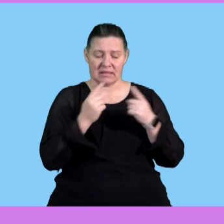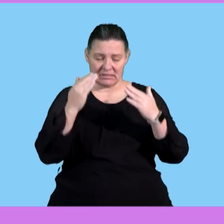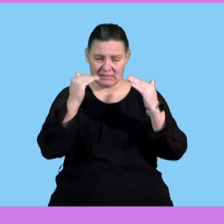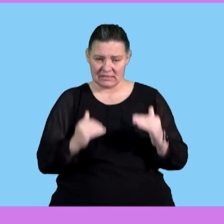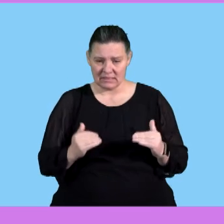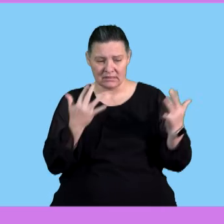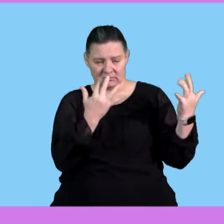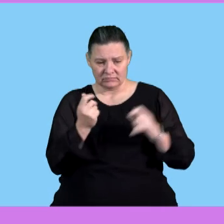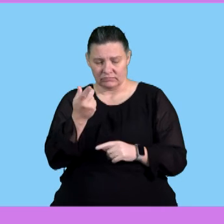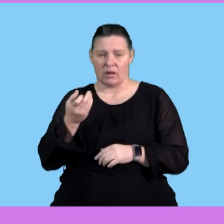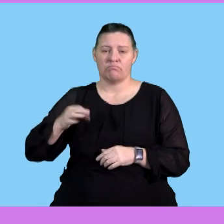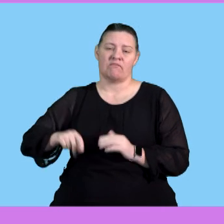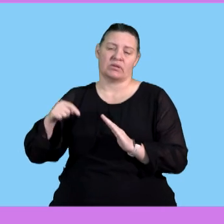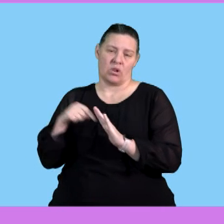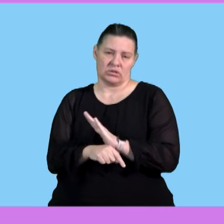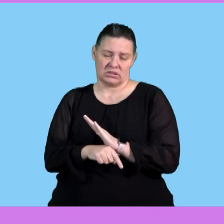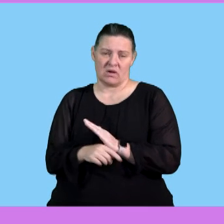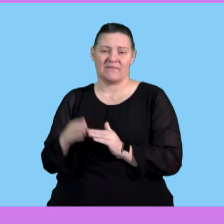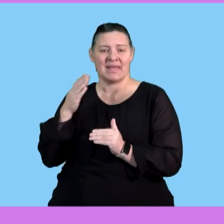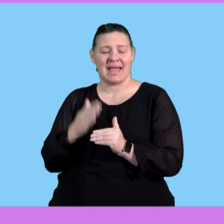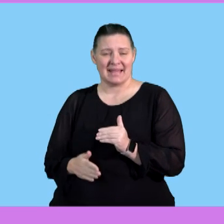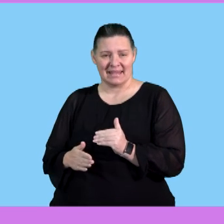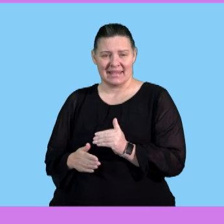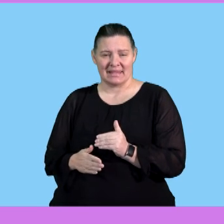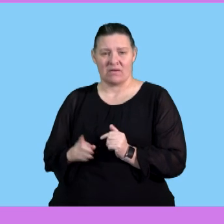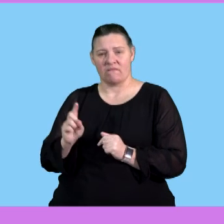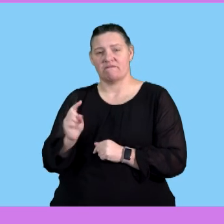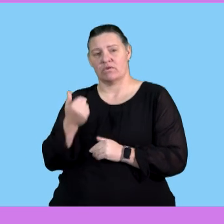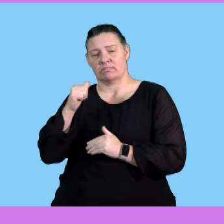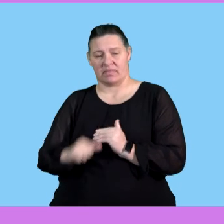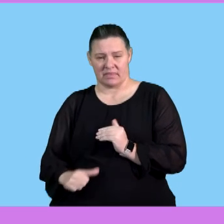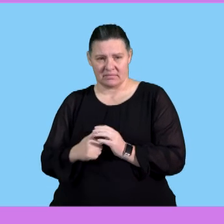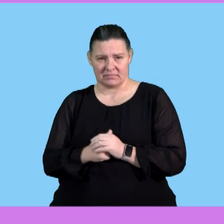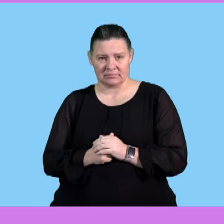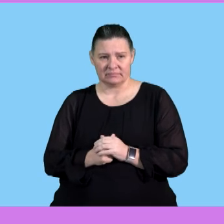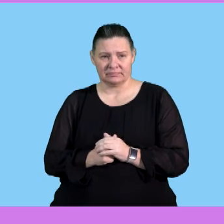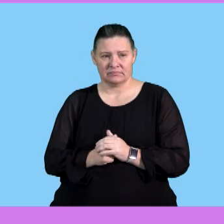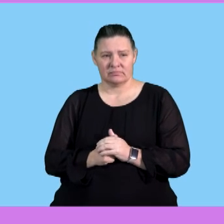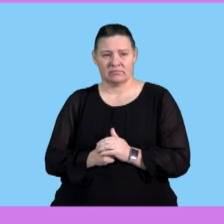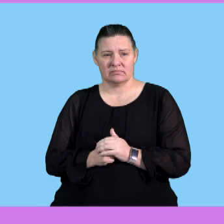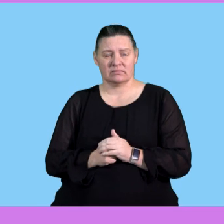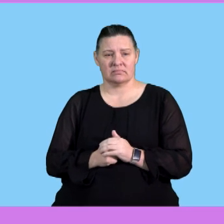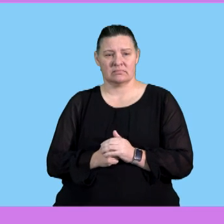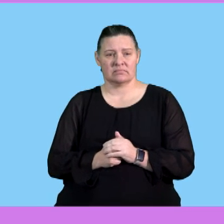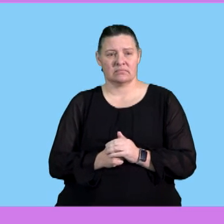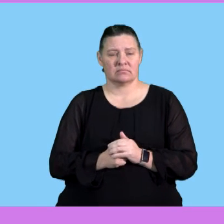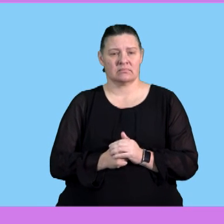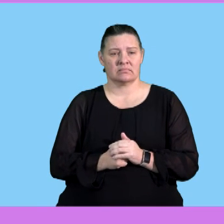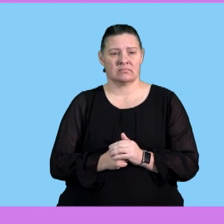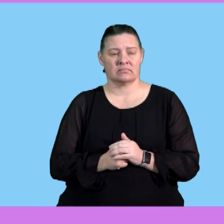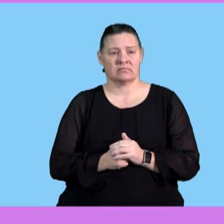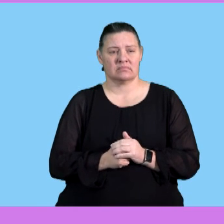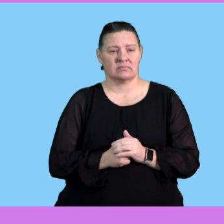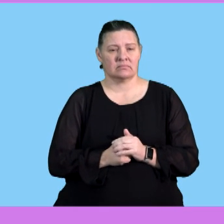and calculate John's profit or loss at the end of his first month. Let's go